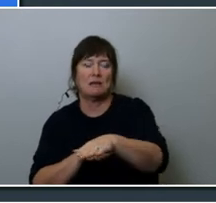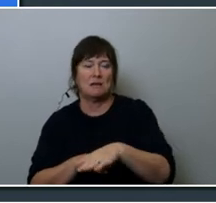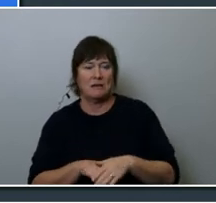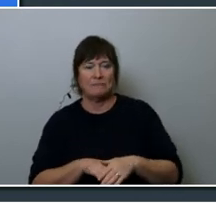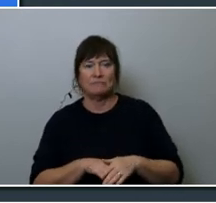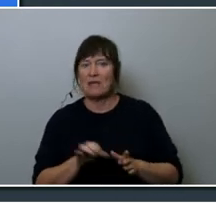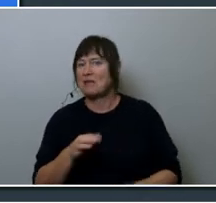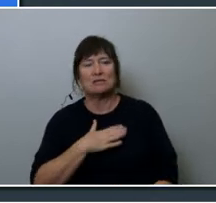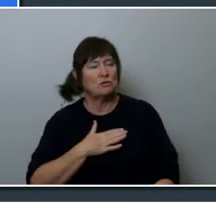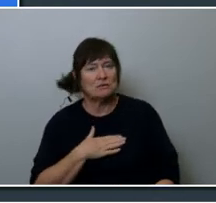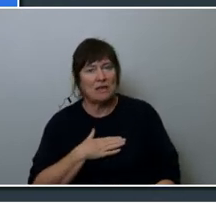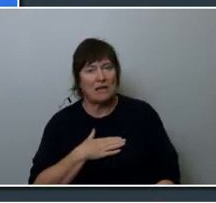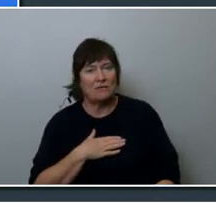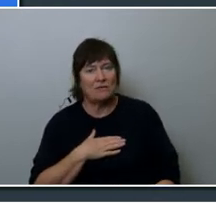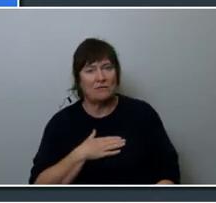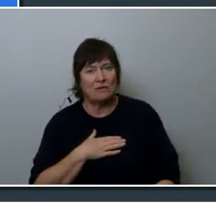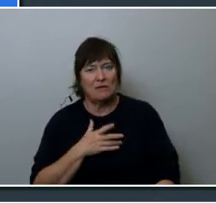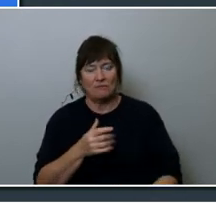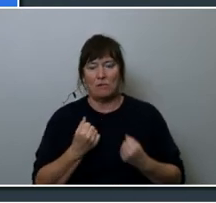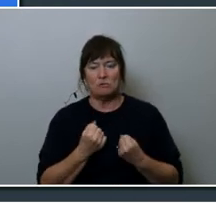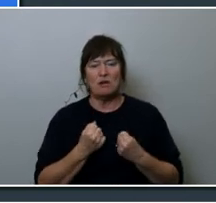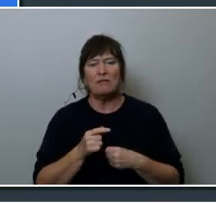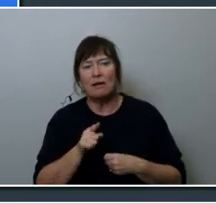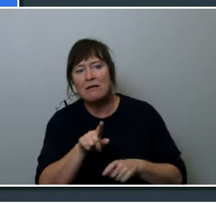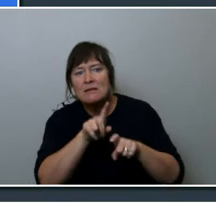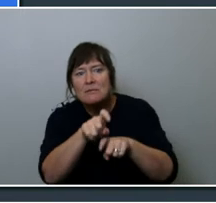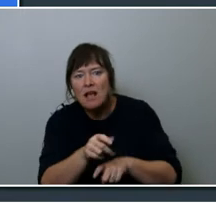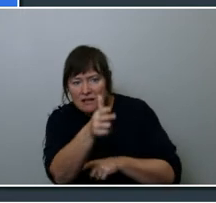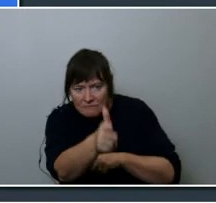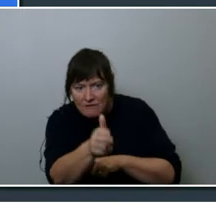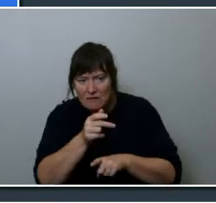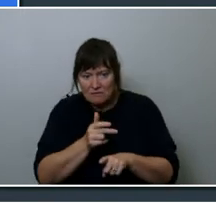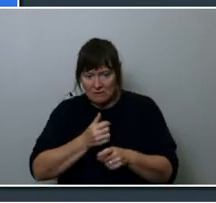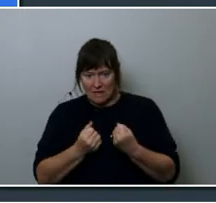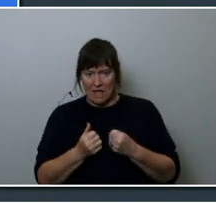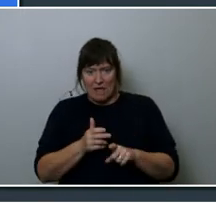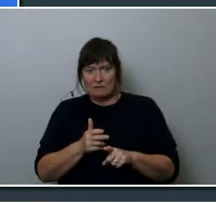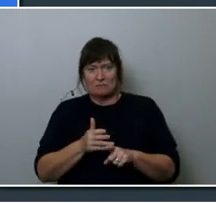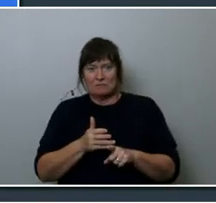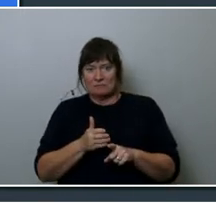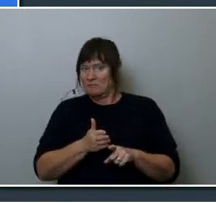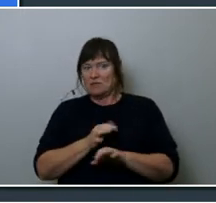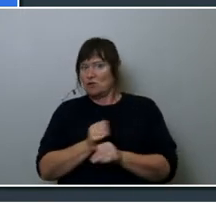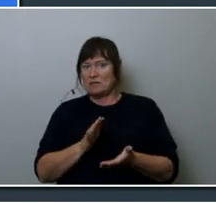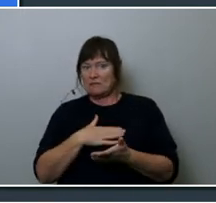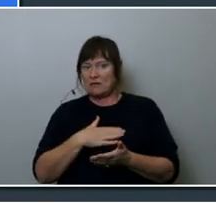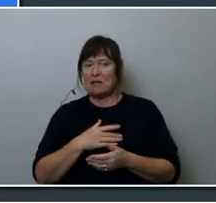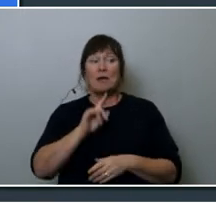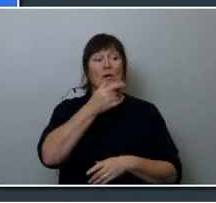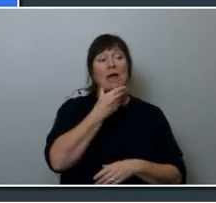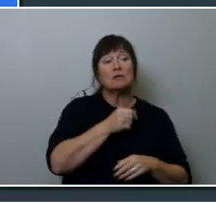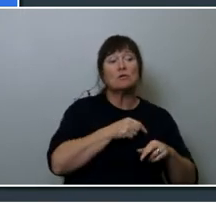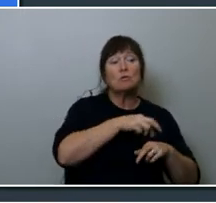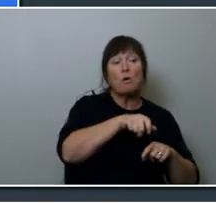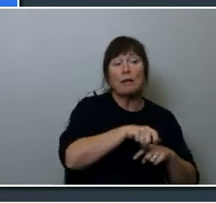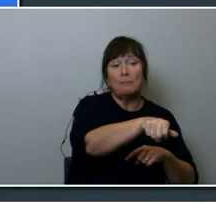the driver knowing that there's a cyclist in front or behind them. We're also not allowed to use the pathways, but